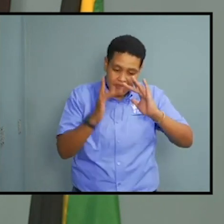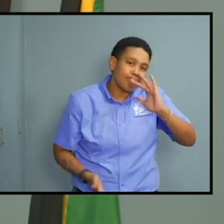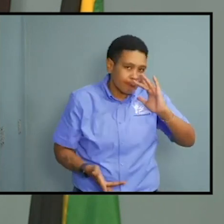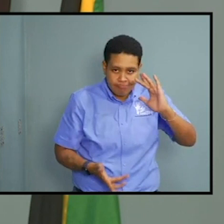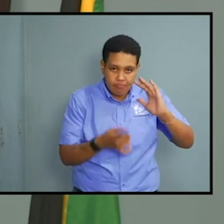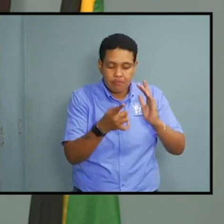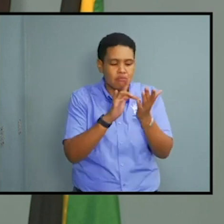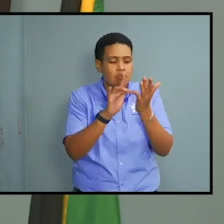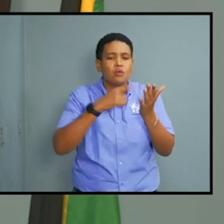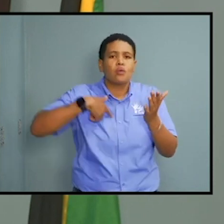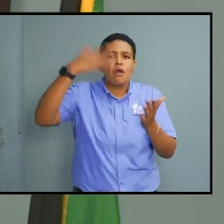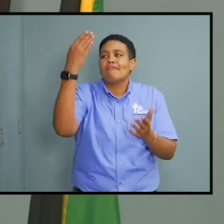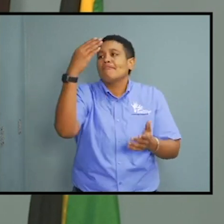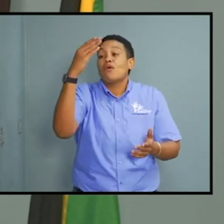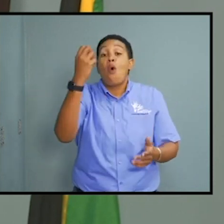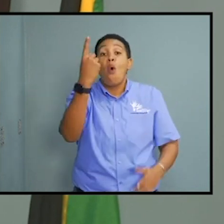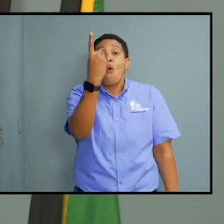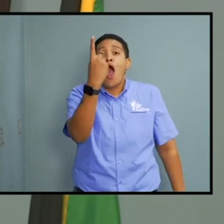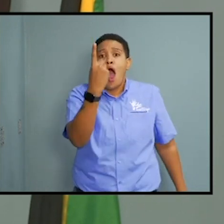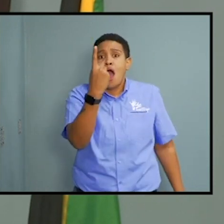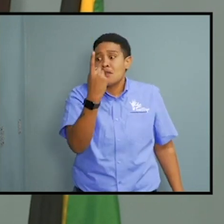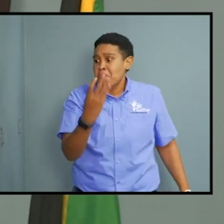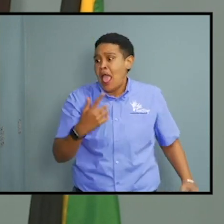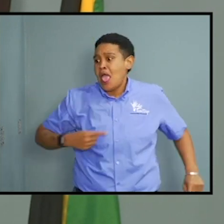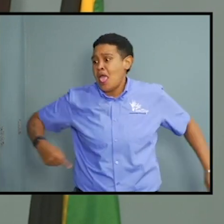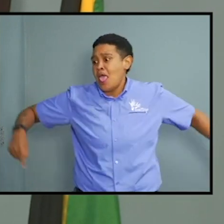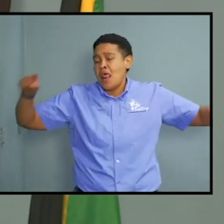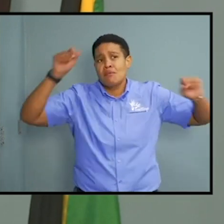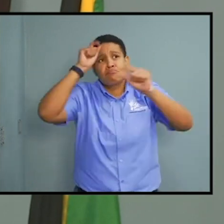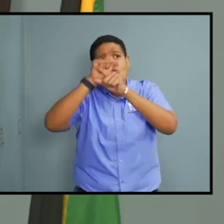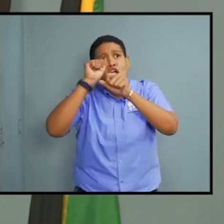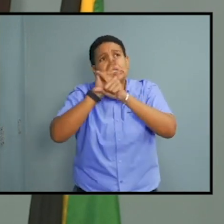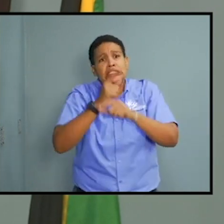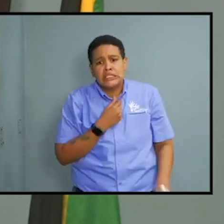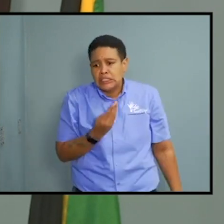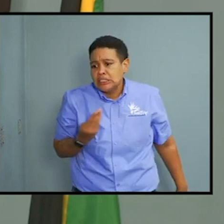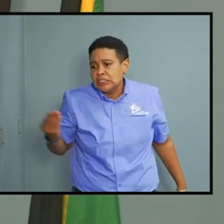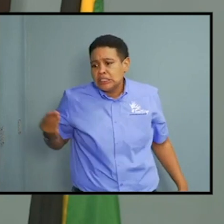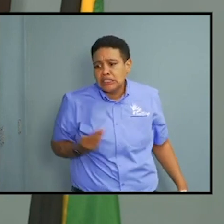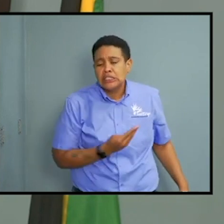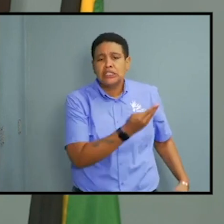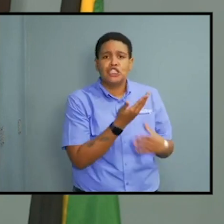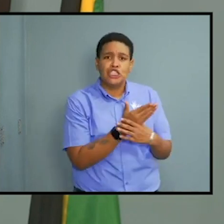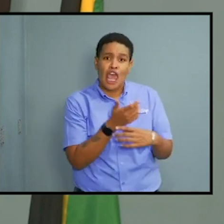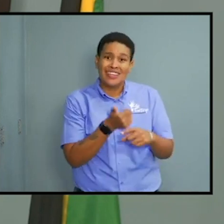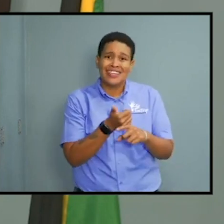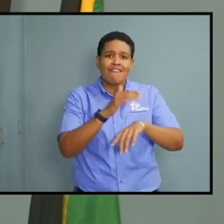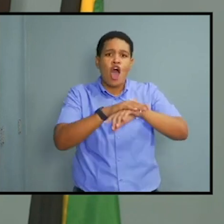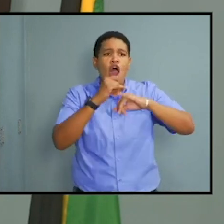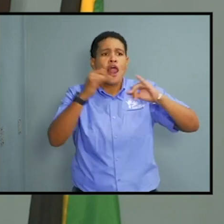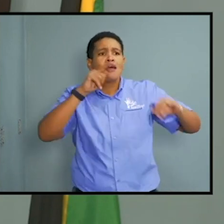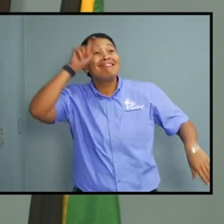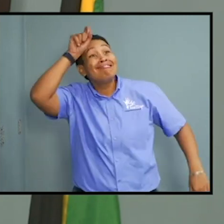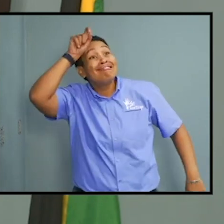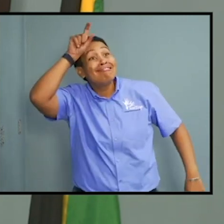no device or access to only one device by many children in the same household, the lack of online etiquette on the part of